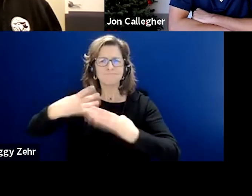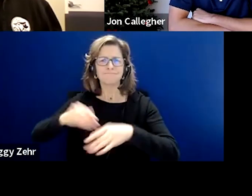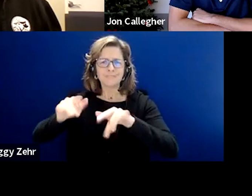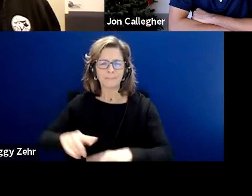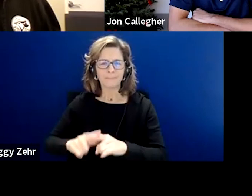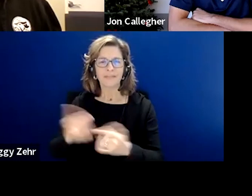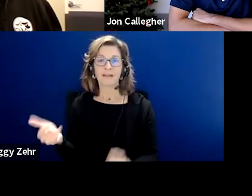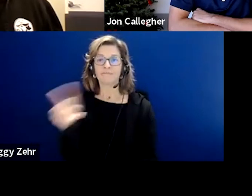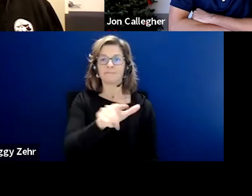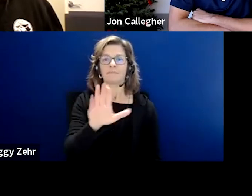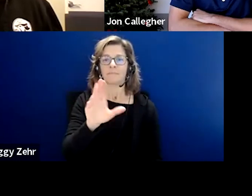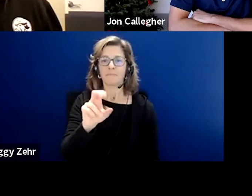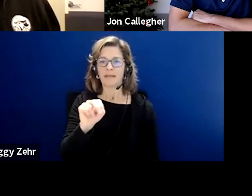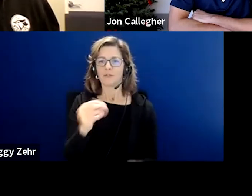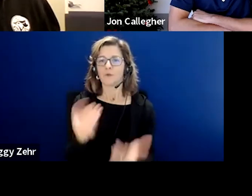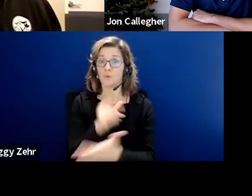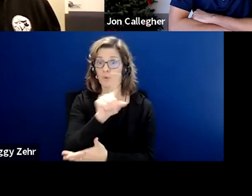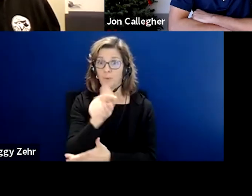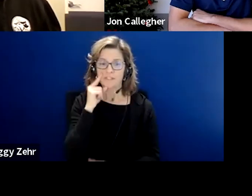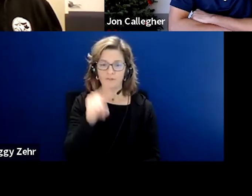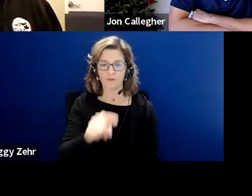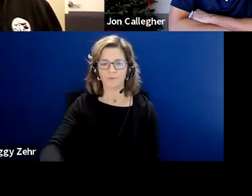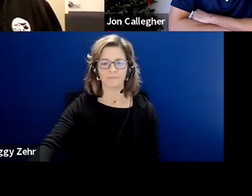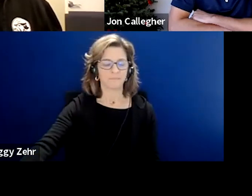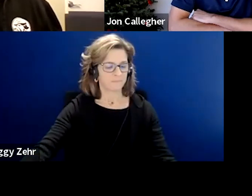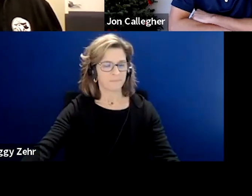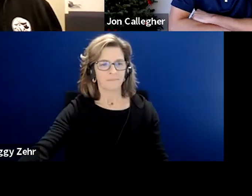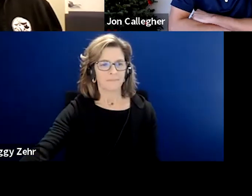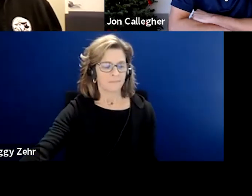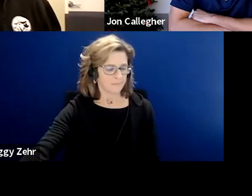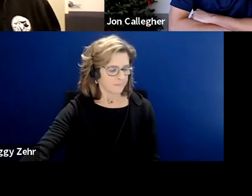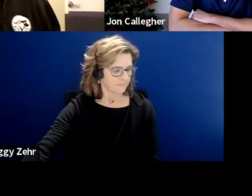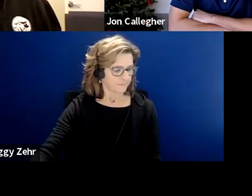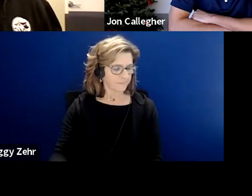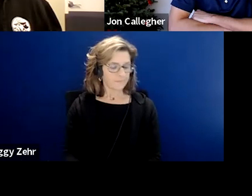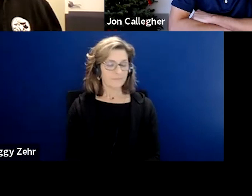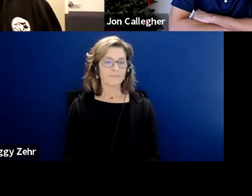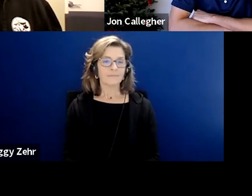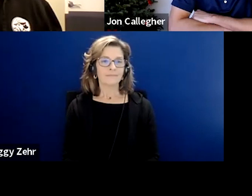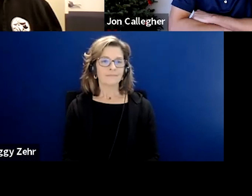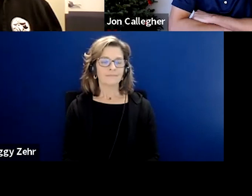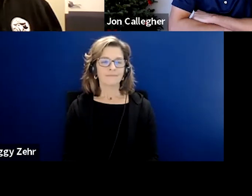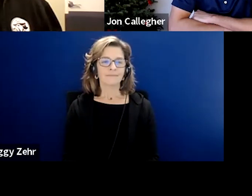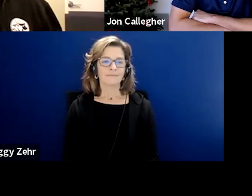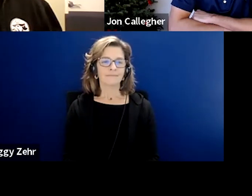Ben, I'm actually going to come to you with another question, because you're very close to this particular